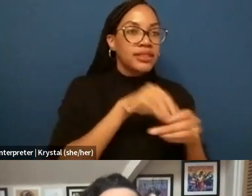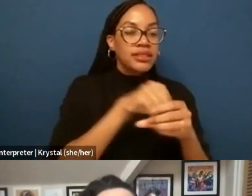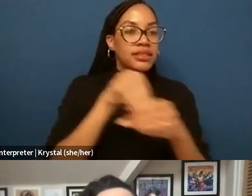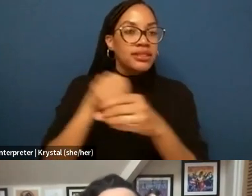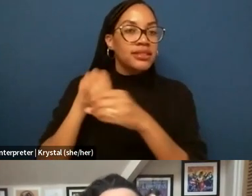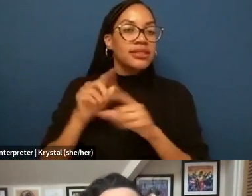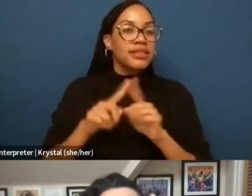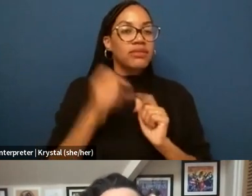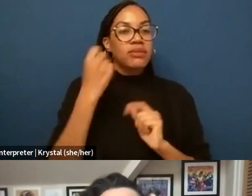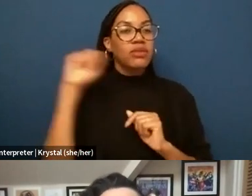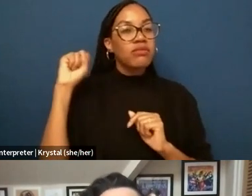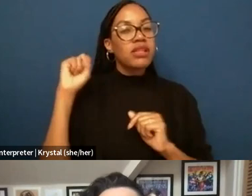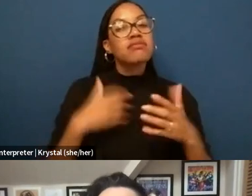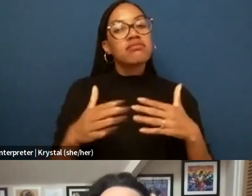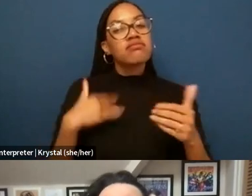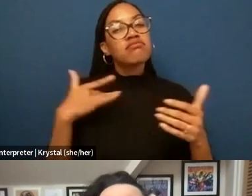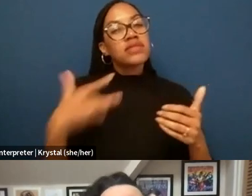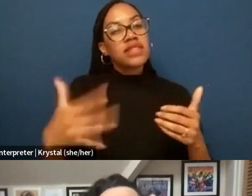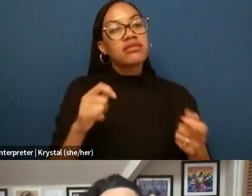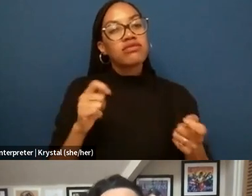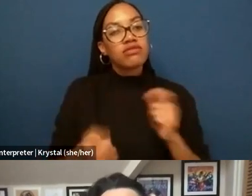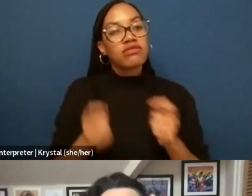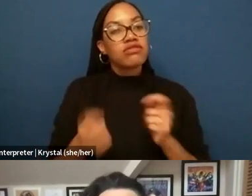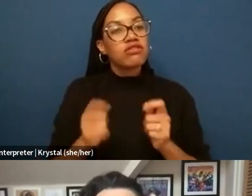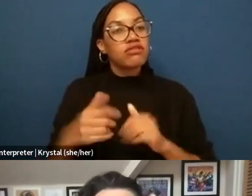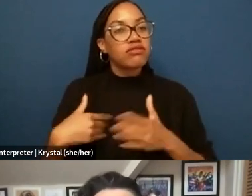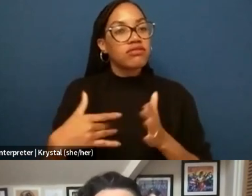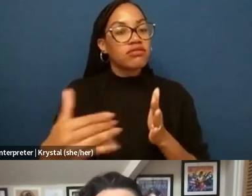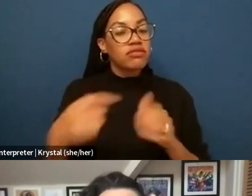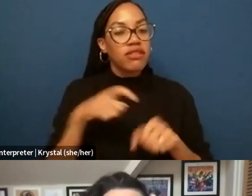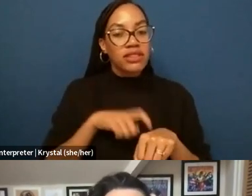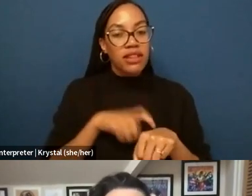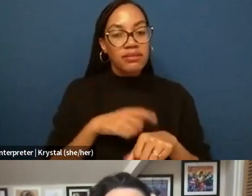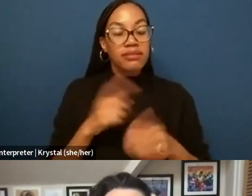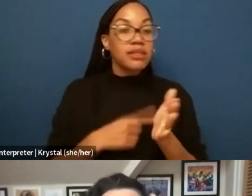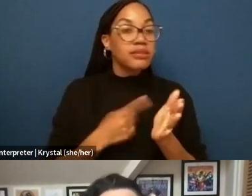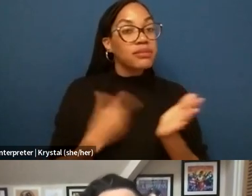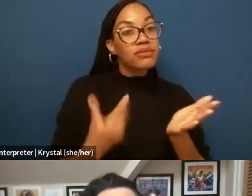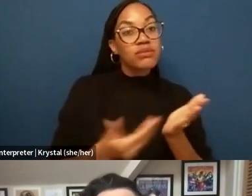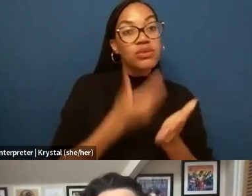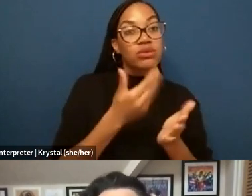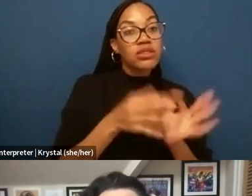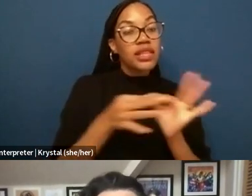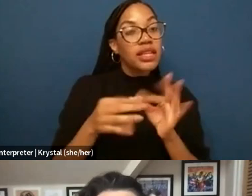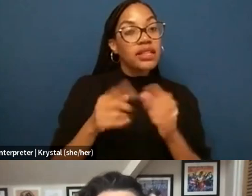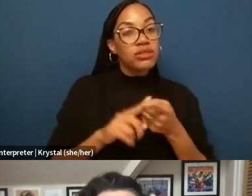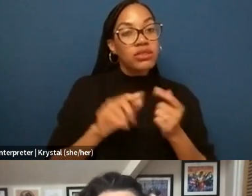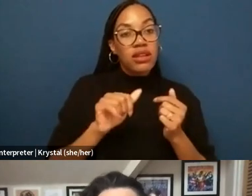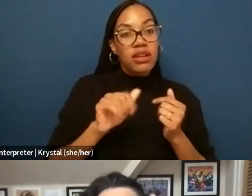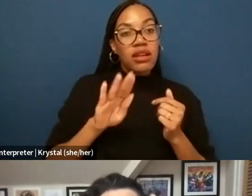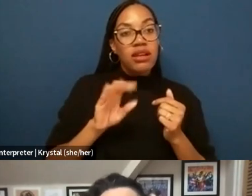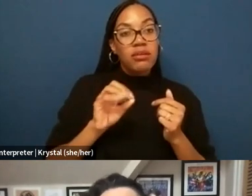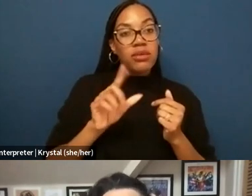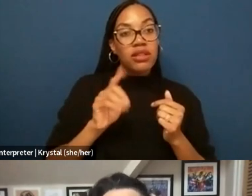differently. And more relatively newer, right, comparatively to things like abolition and disability justice, because I had